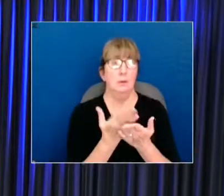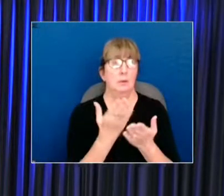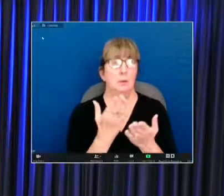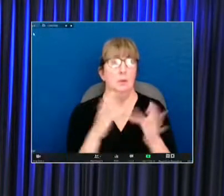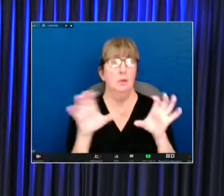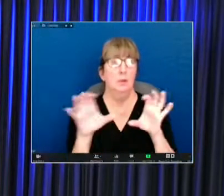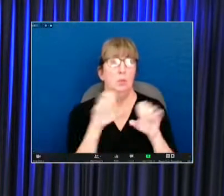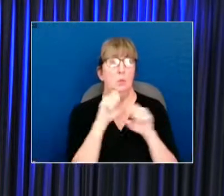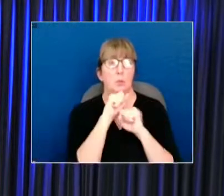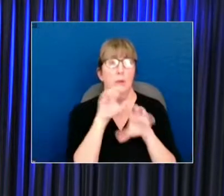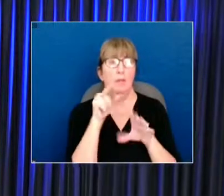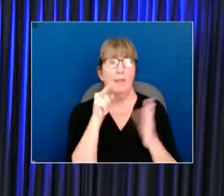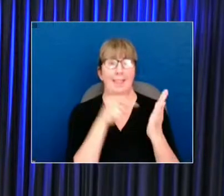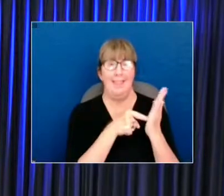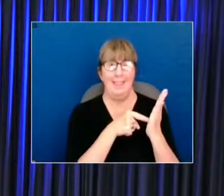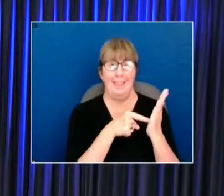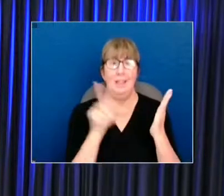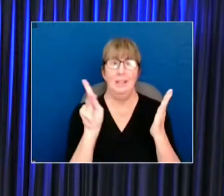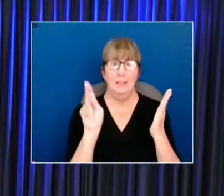that key.